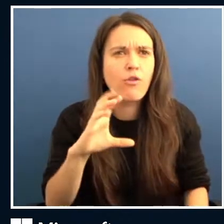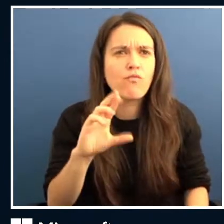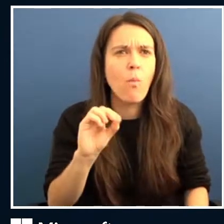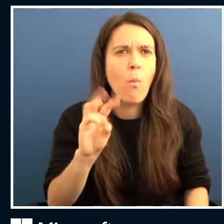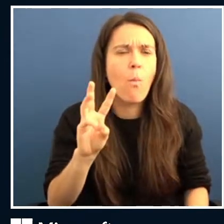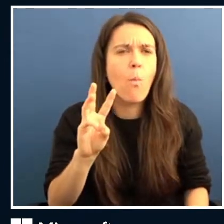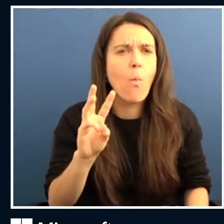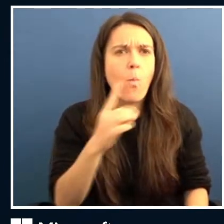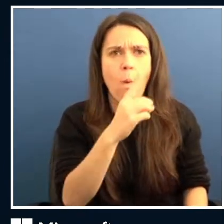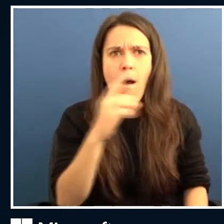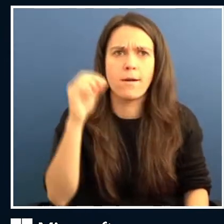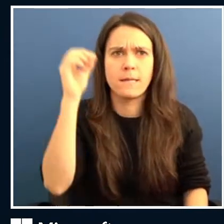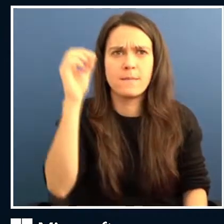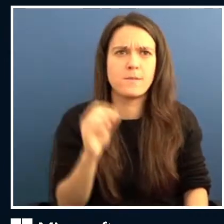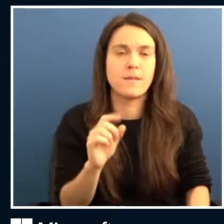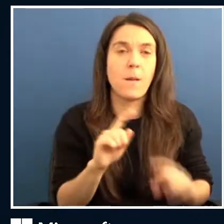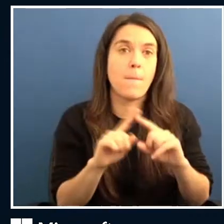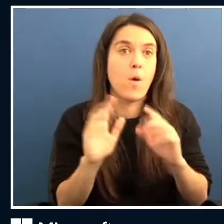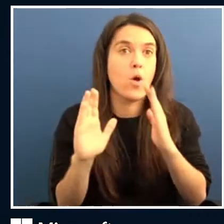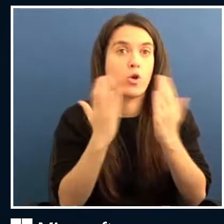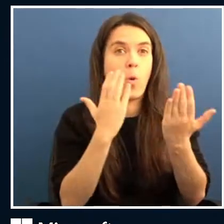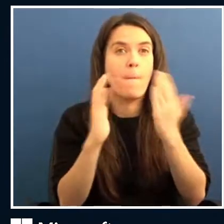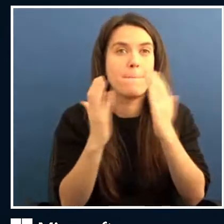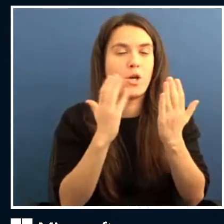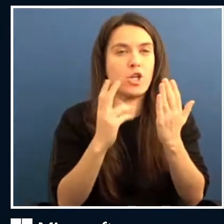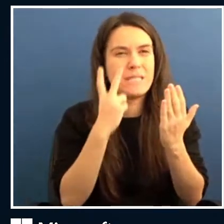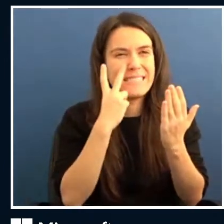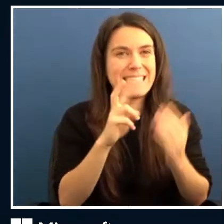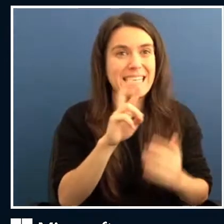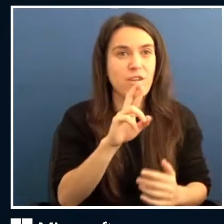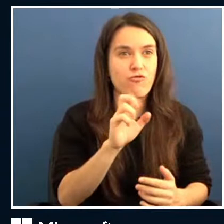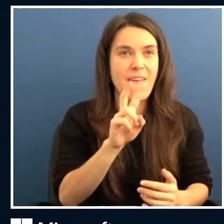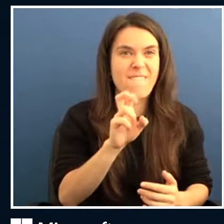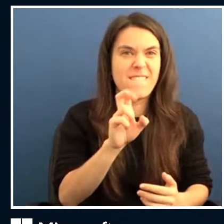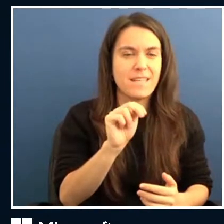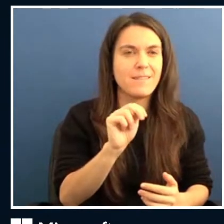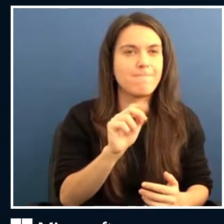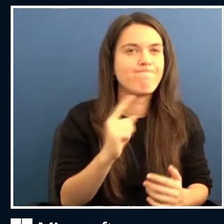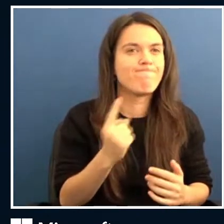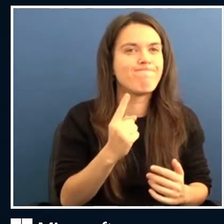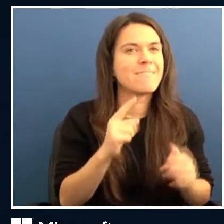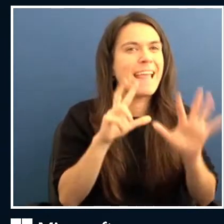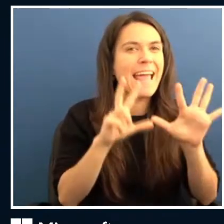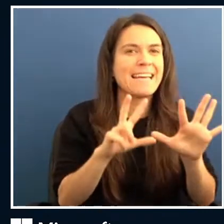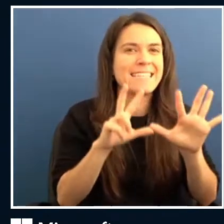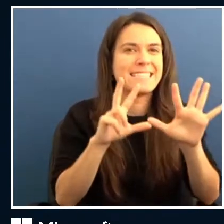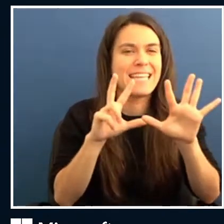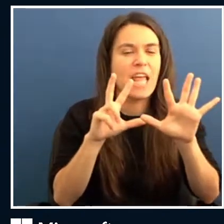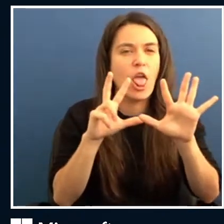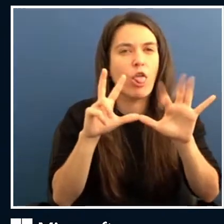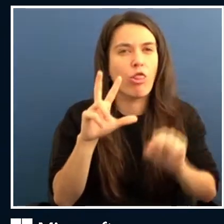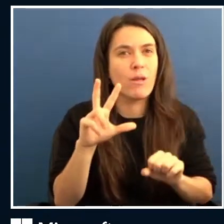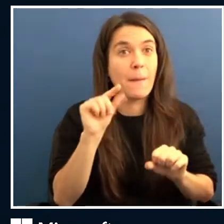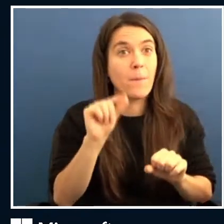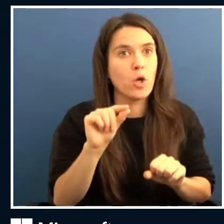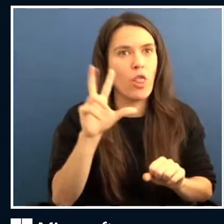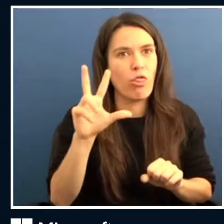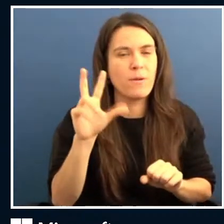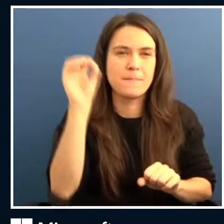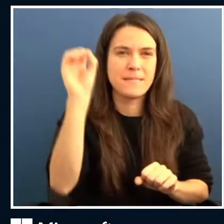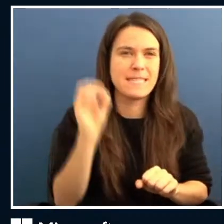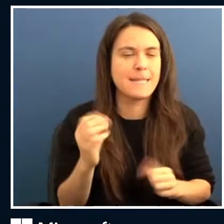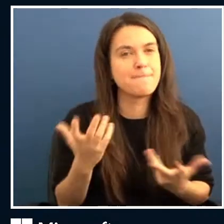but comparatively our precision with the raven is only at 83.3%. So,